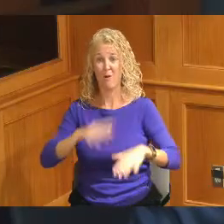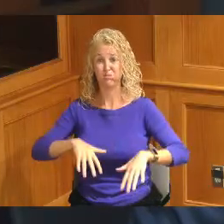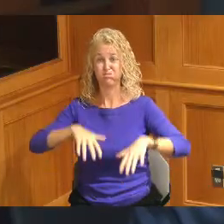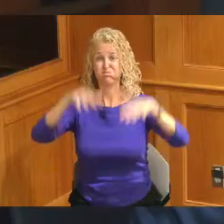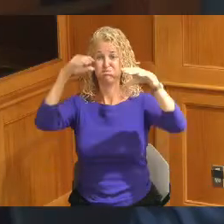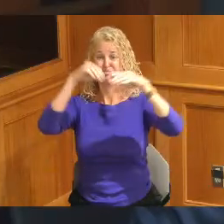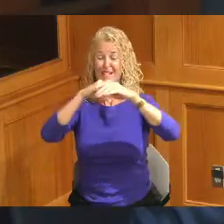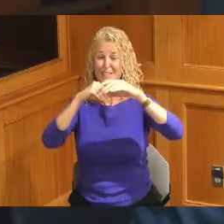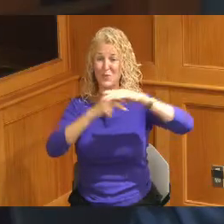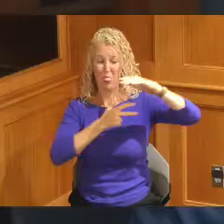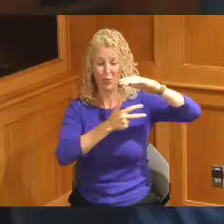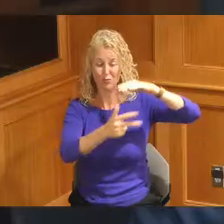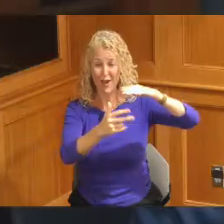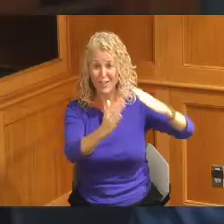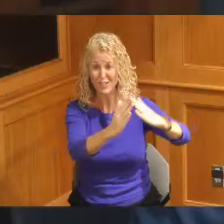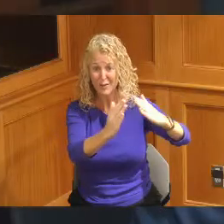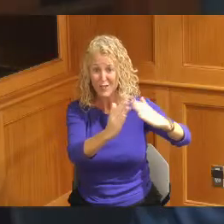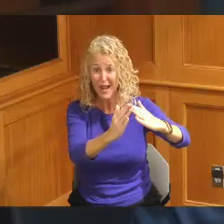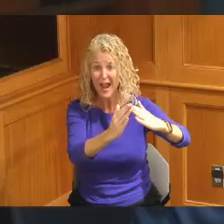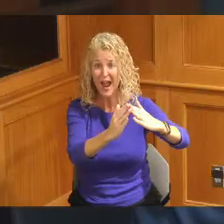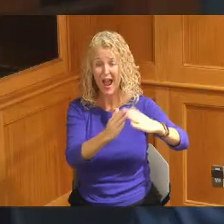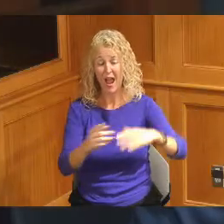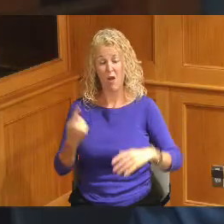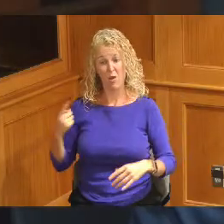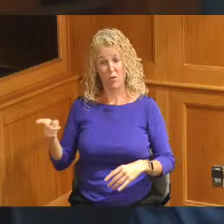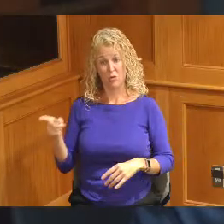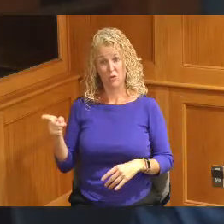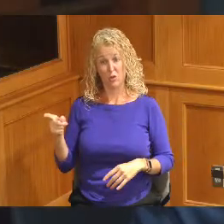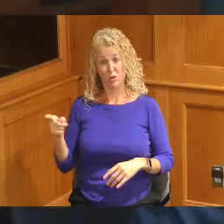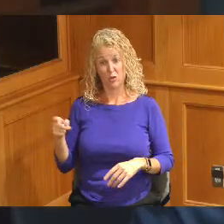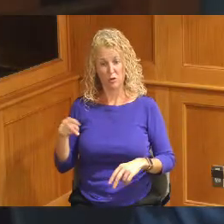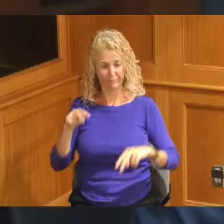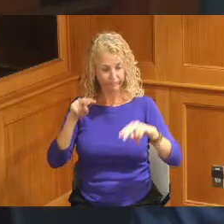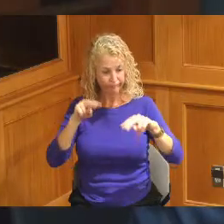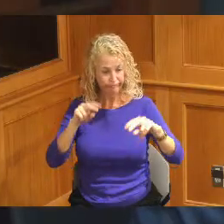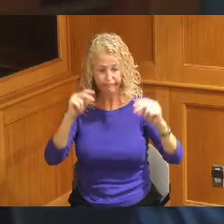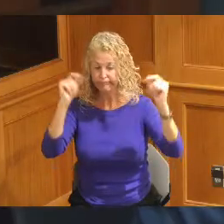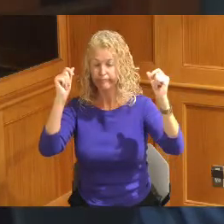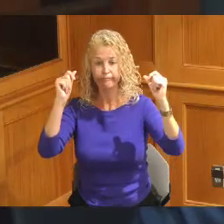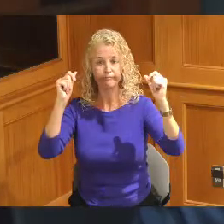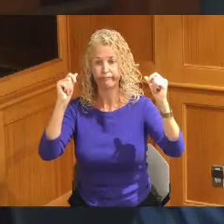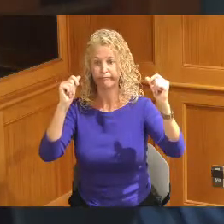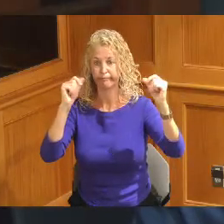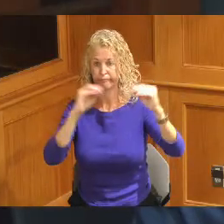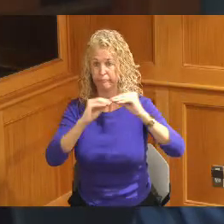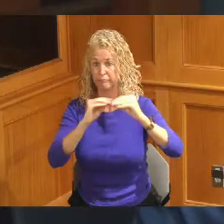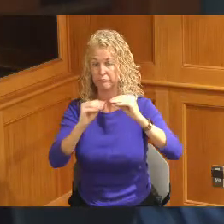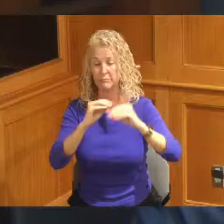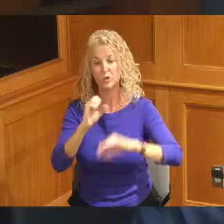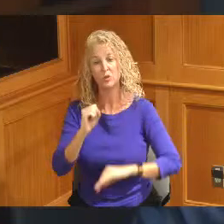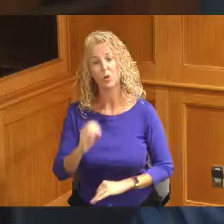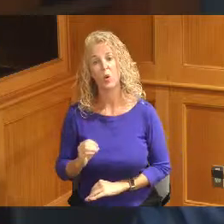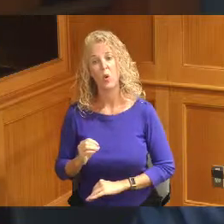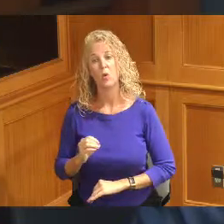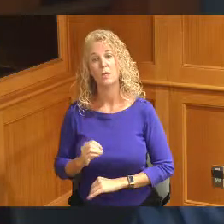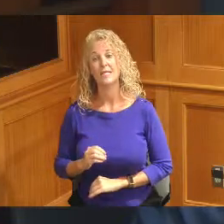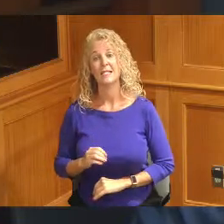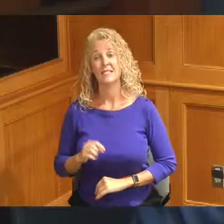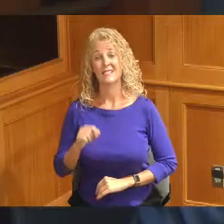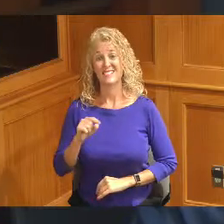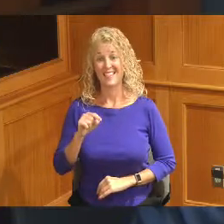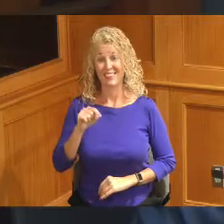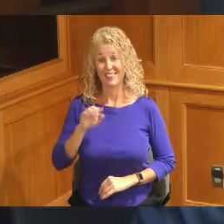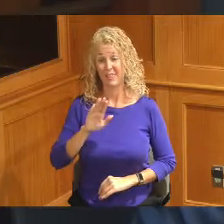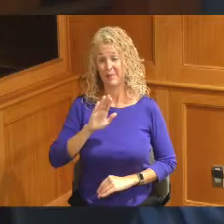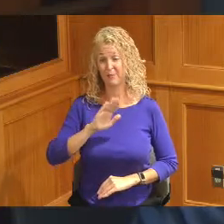the garages, and you were able to be on the scene right away. So this is real.